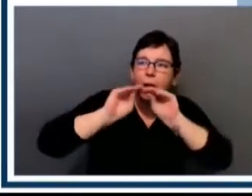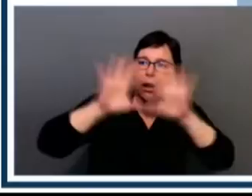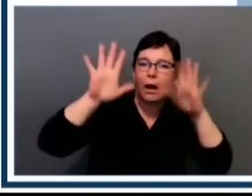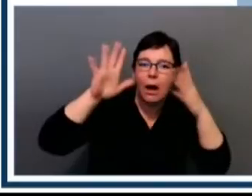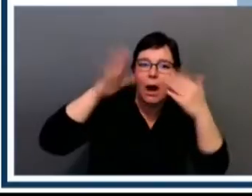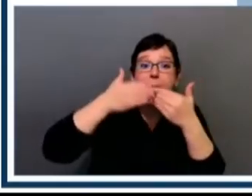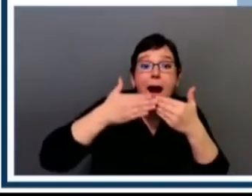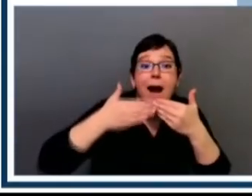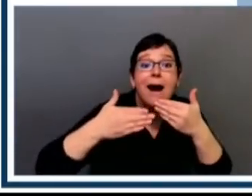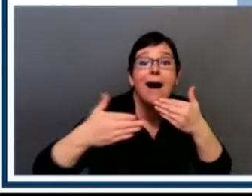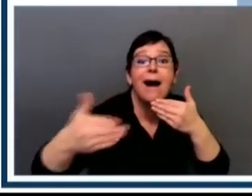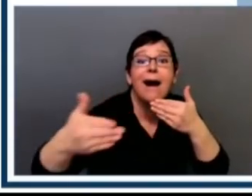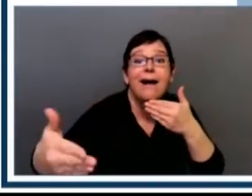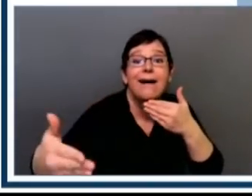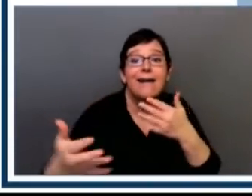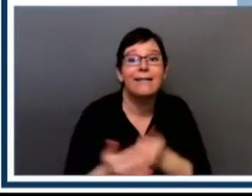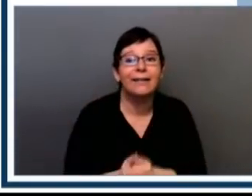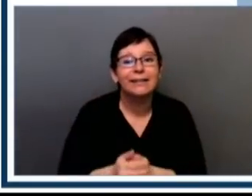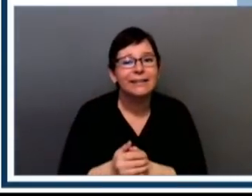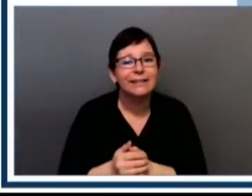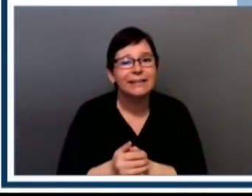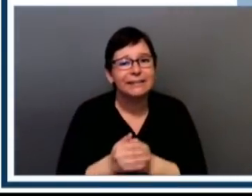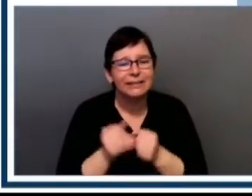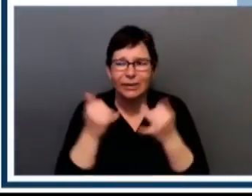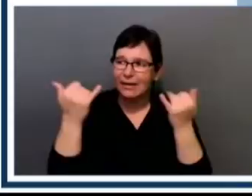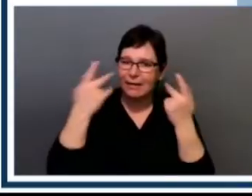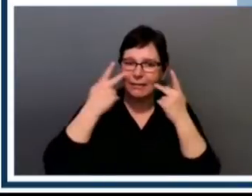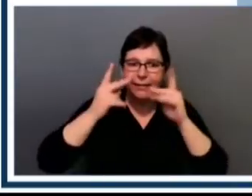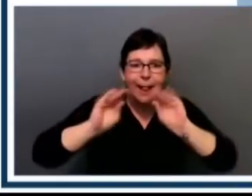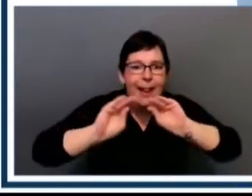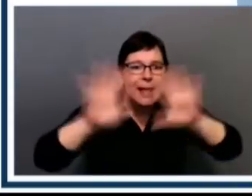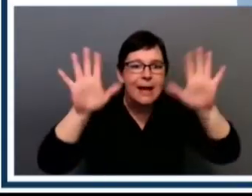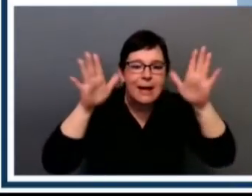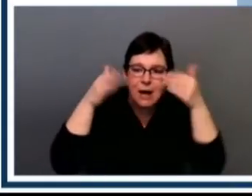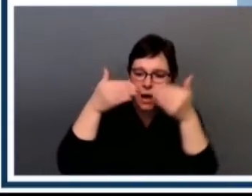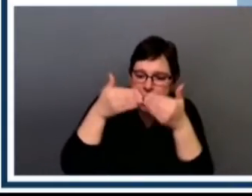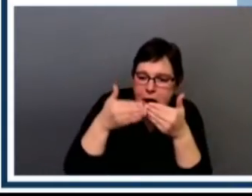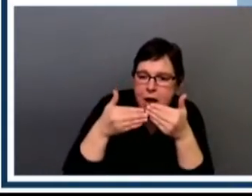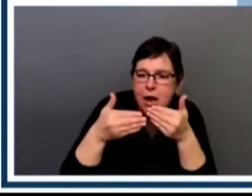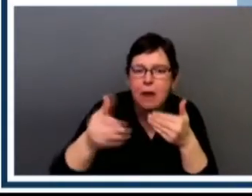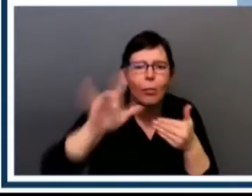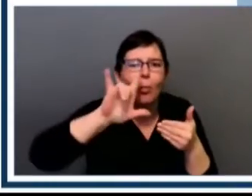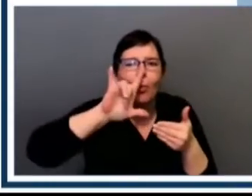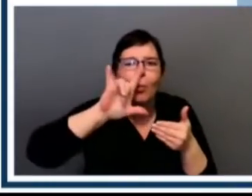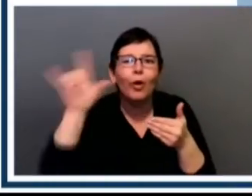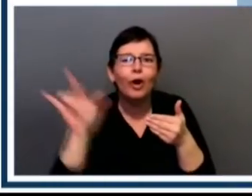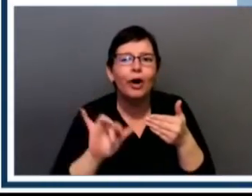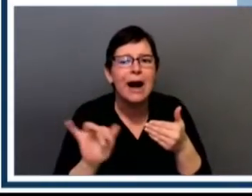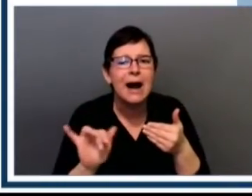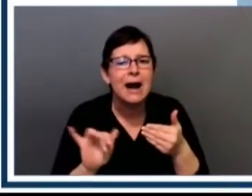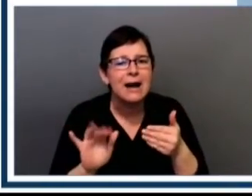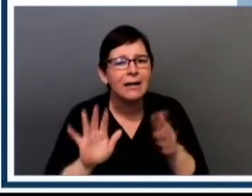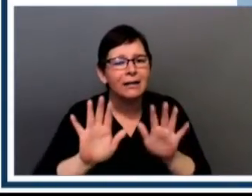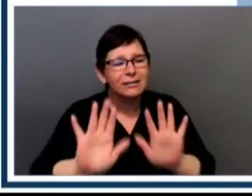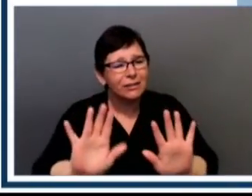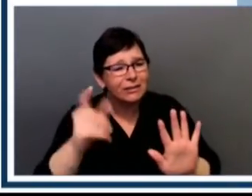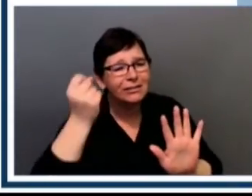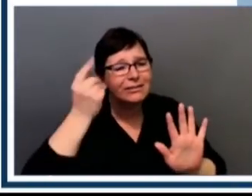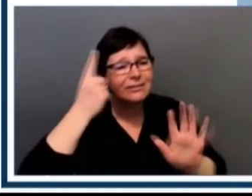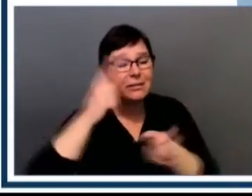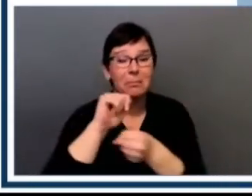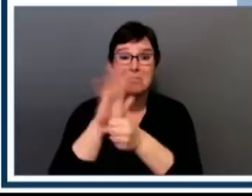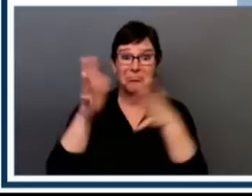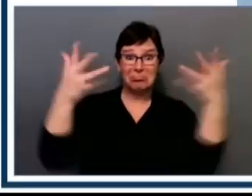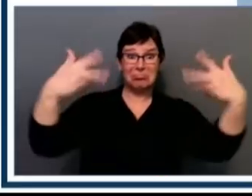the pandemic is not over, but it's a clear path into the longer term phase of how we adapt with COVID along with